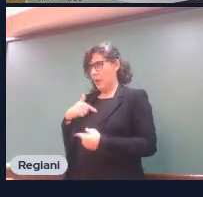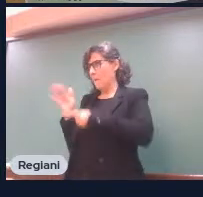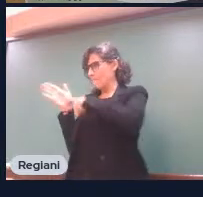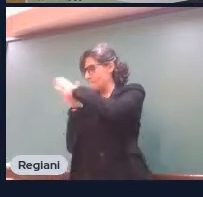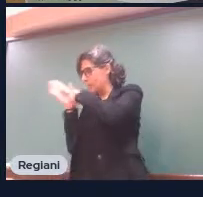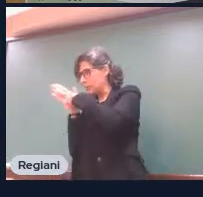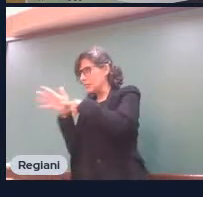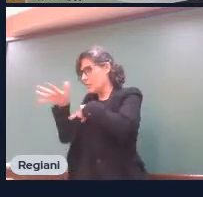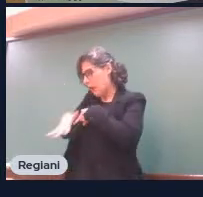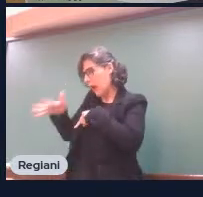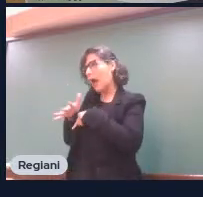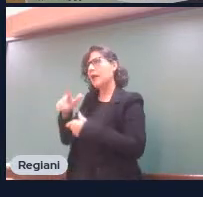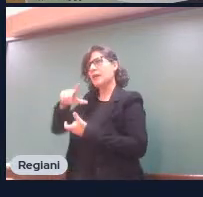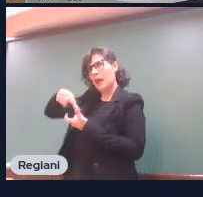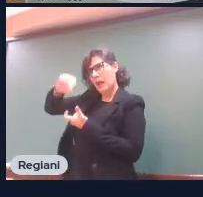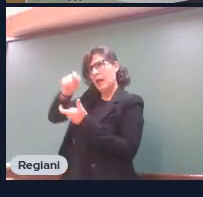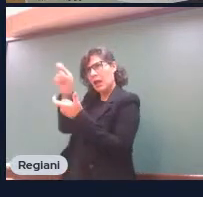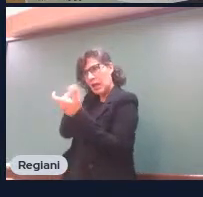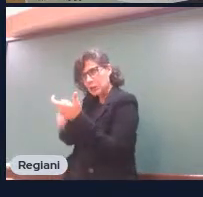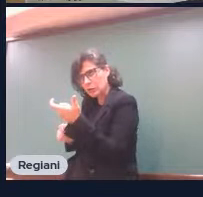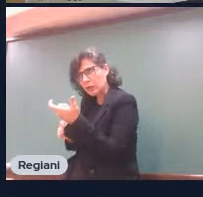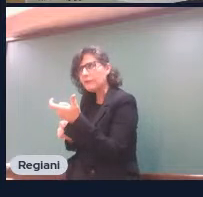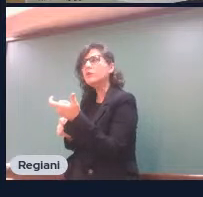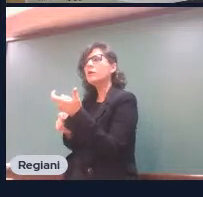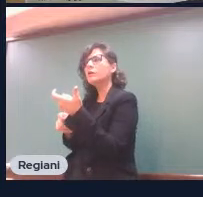even a meta-lexicographer. I'm a